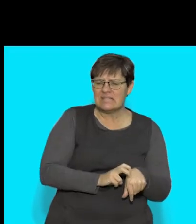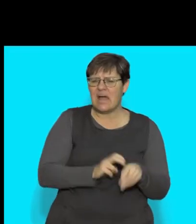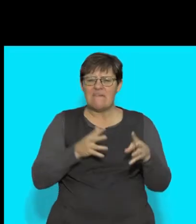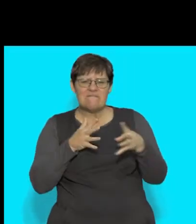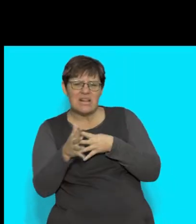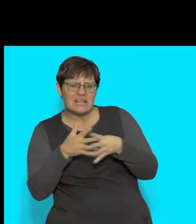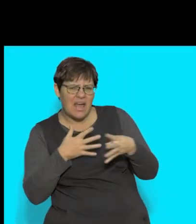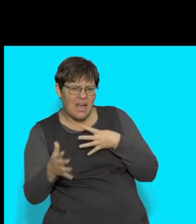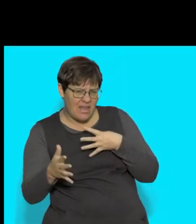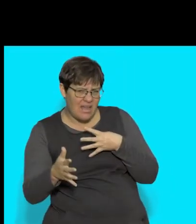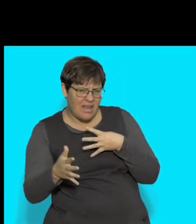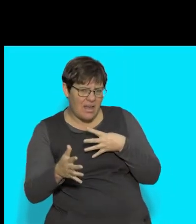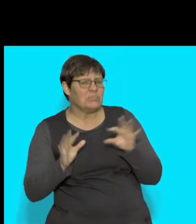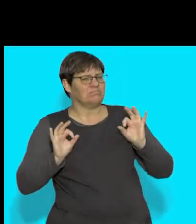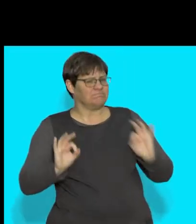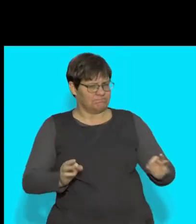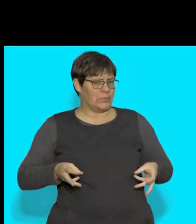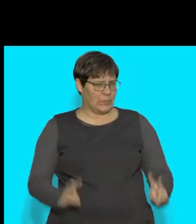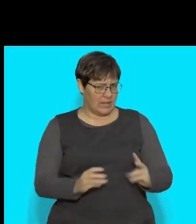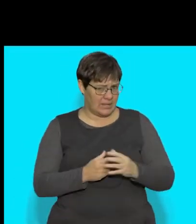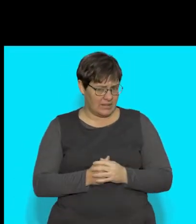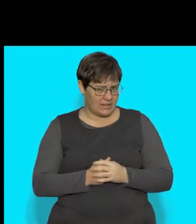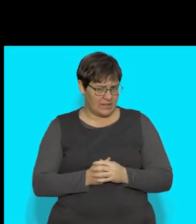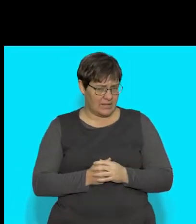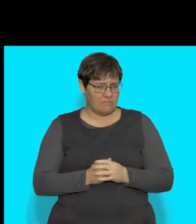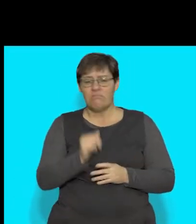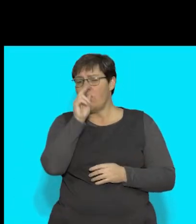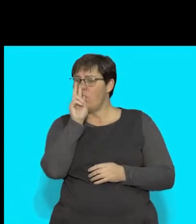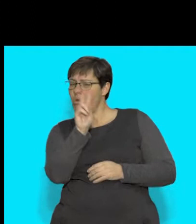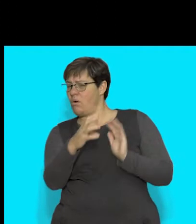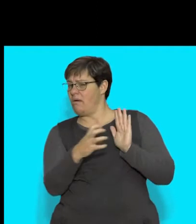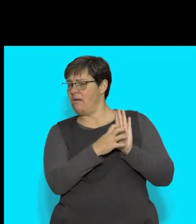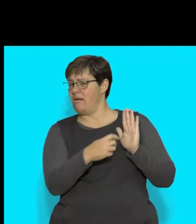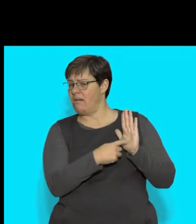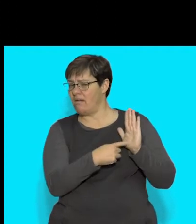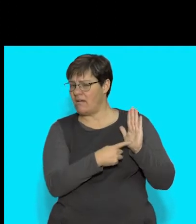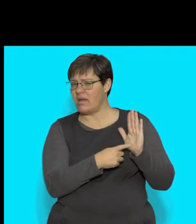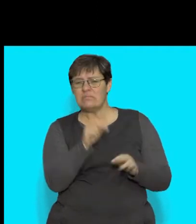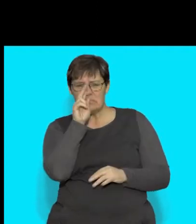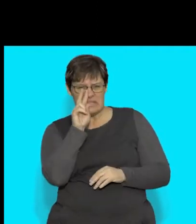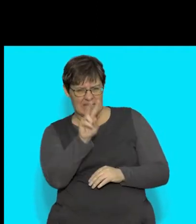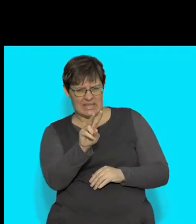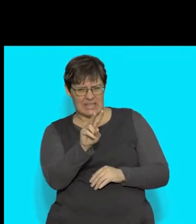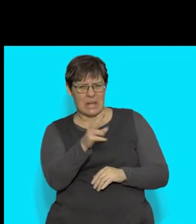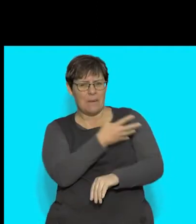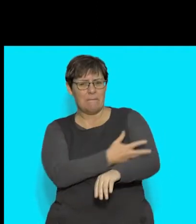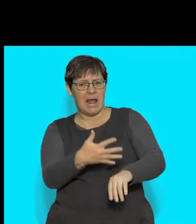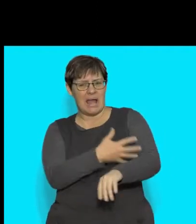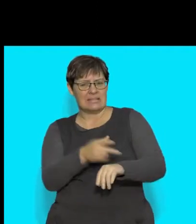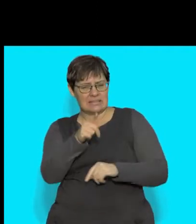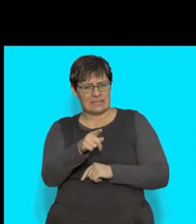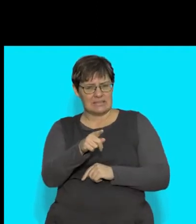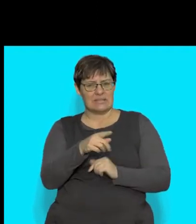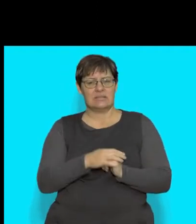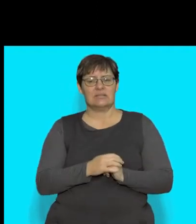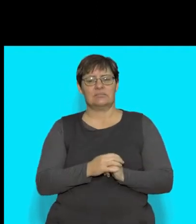able to filter it quite efficiently. Now, if you have a look at this diagram, I don't know if you can see that this blood